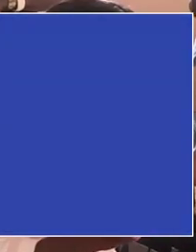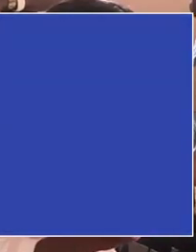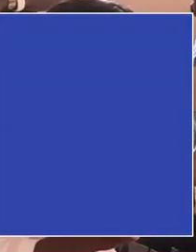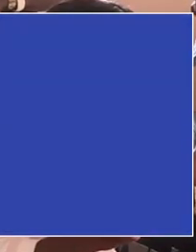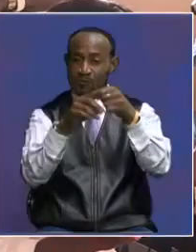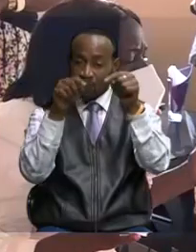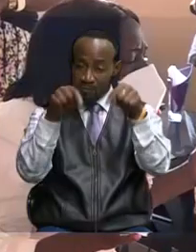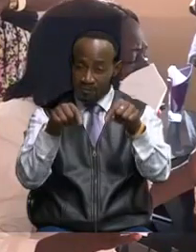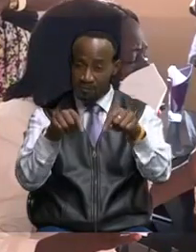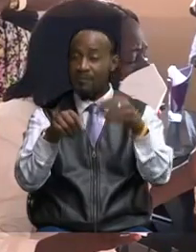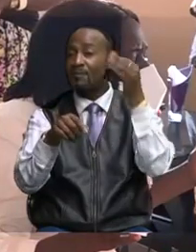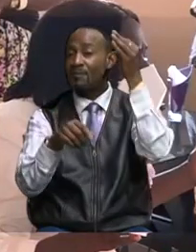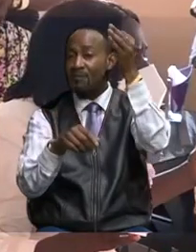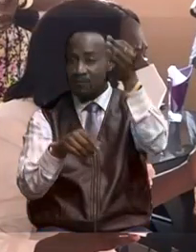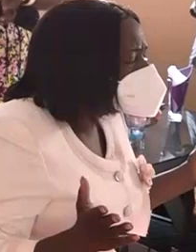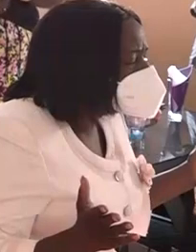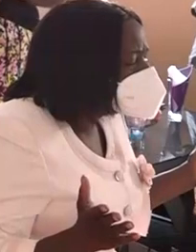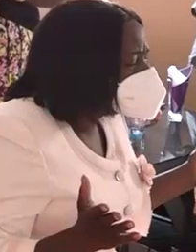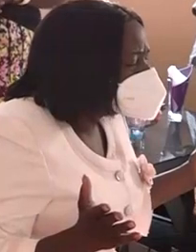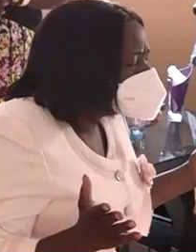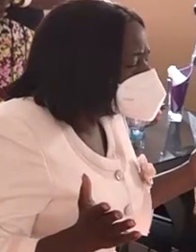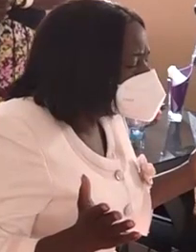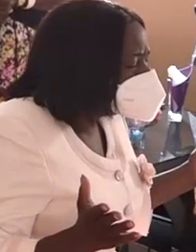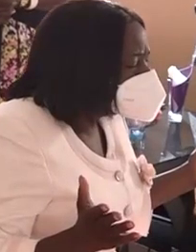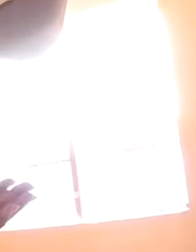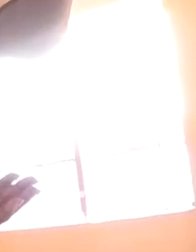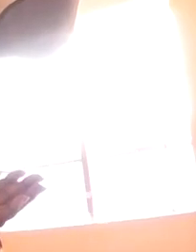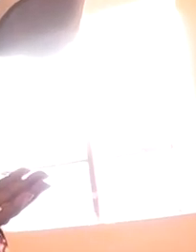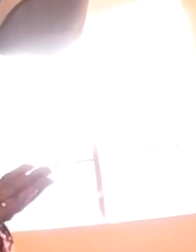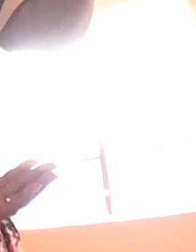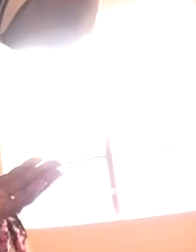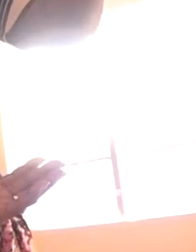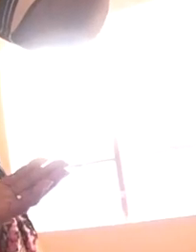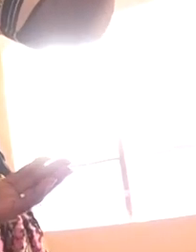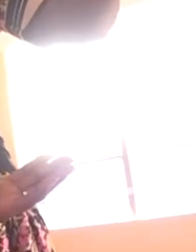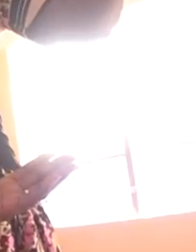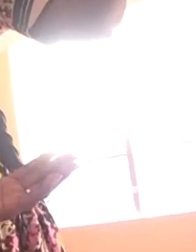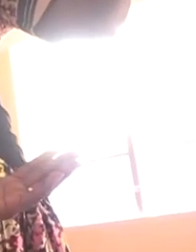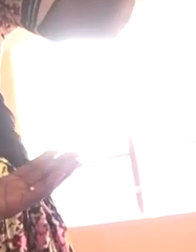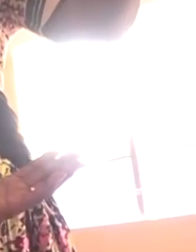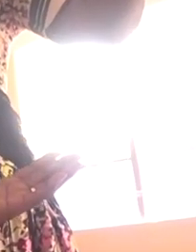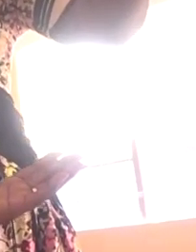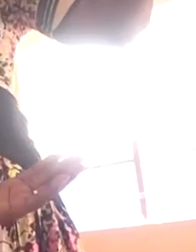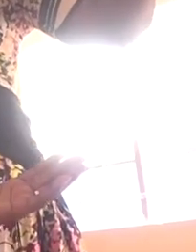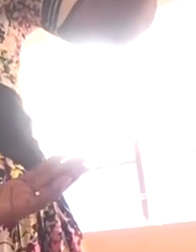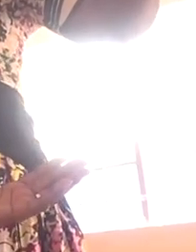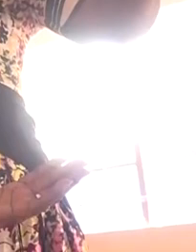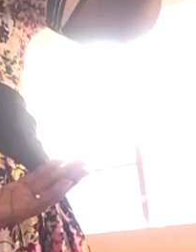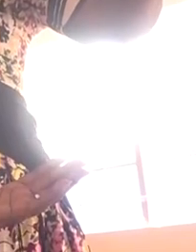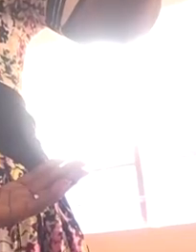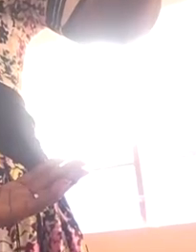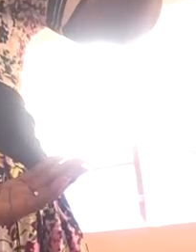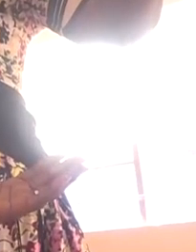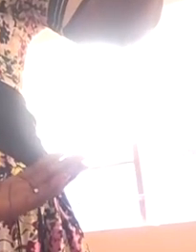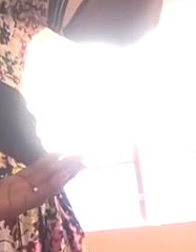from this day forth and forever. We know that God will guide you. Amen.